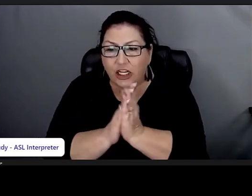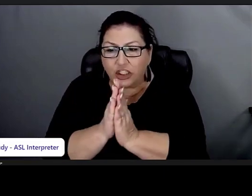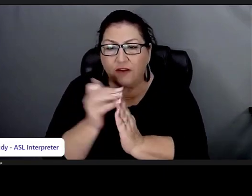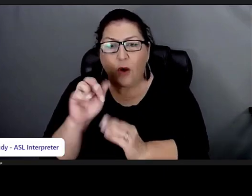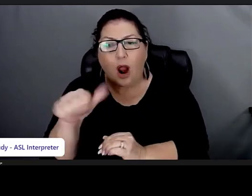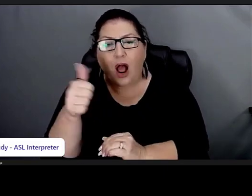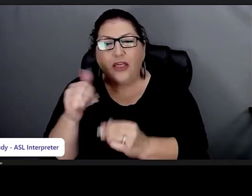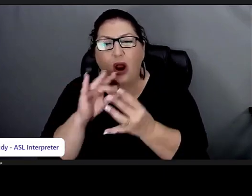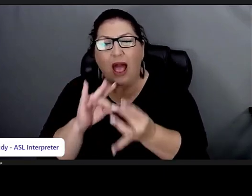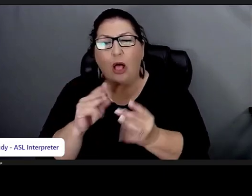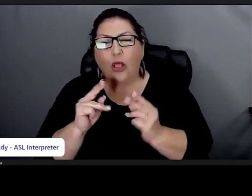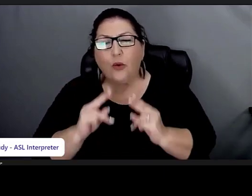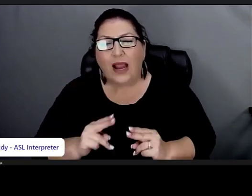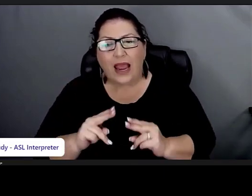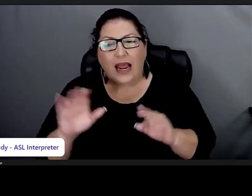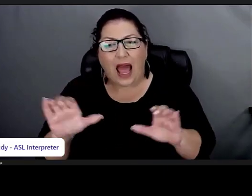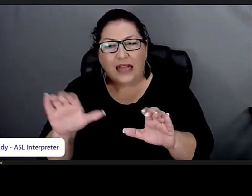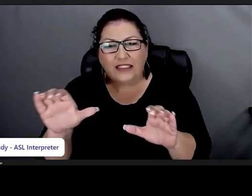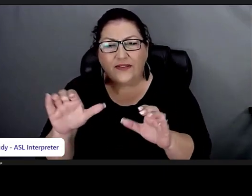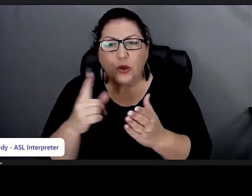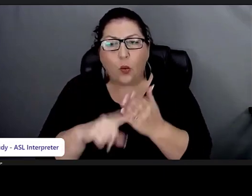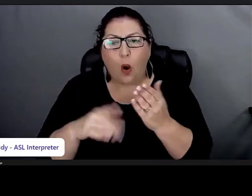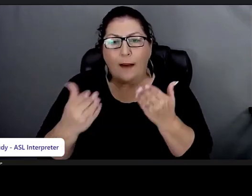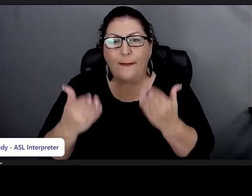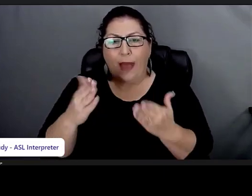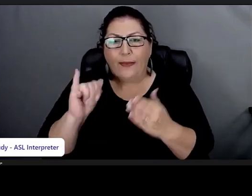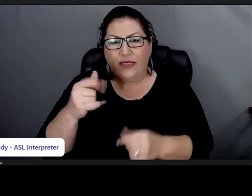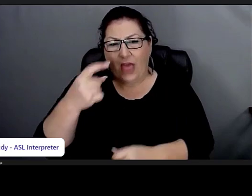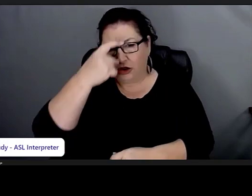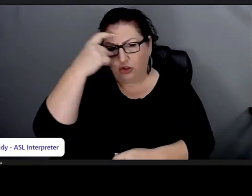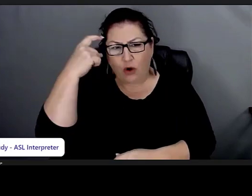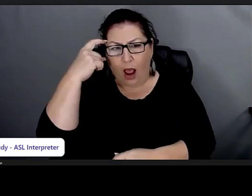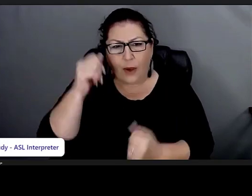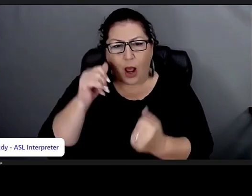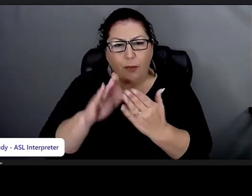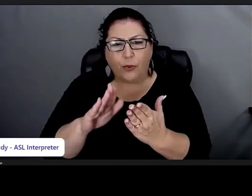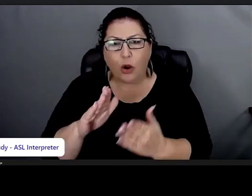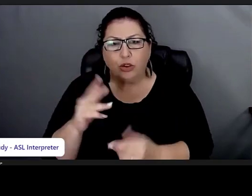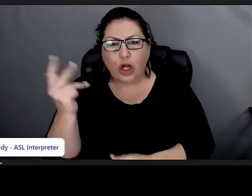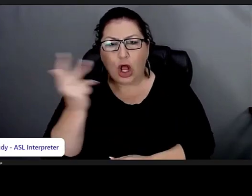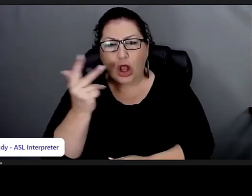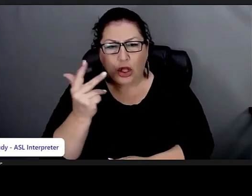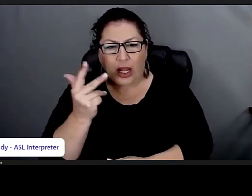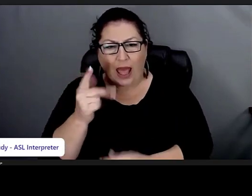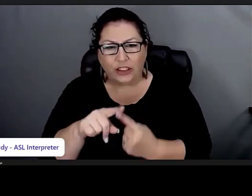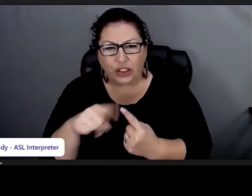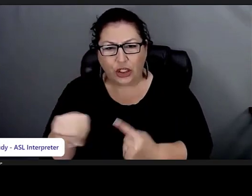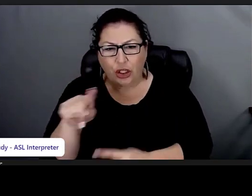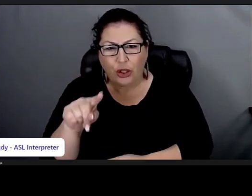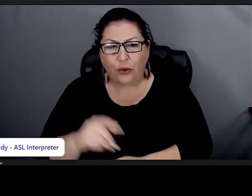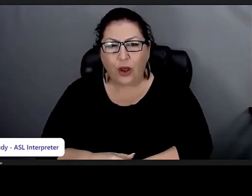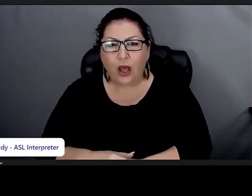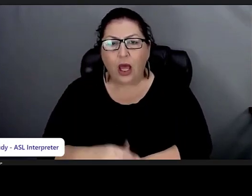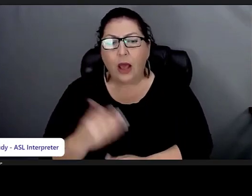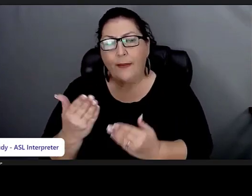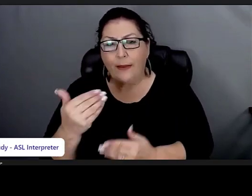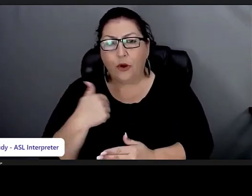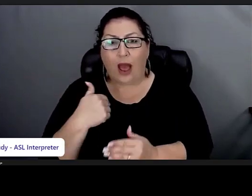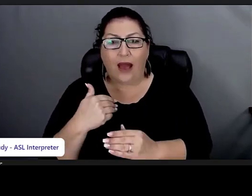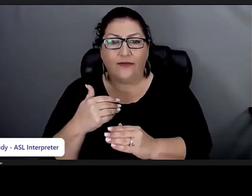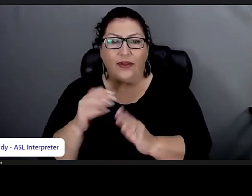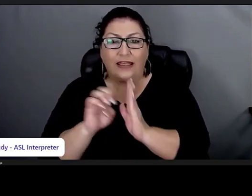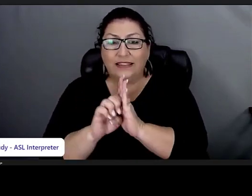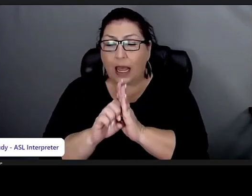health-related activities. What might that trauma approach look like to you? Or you might have examples of